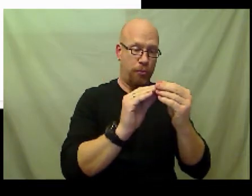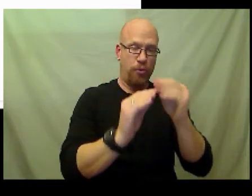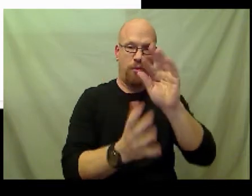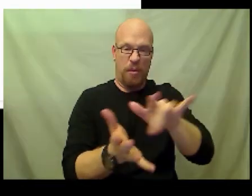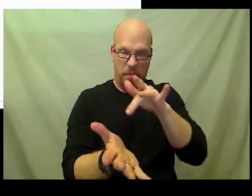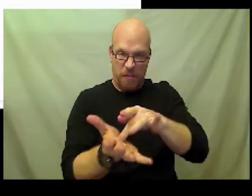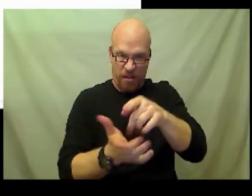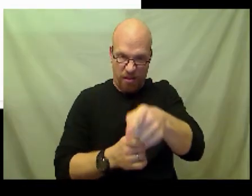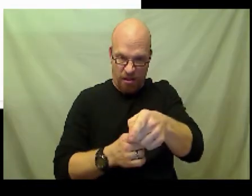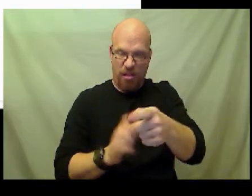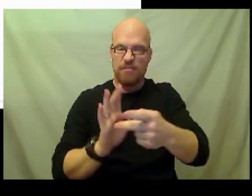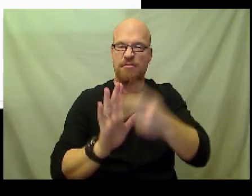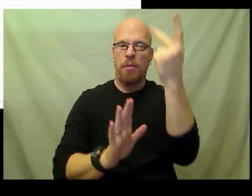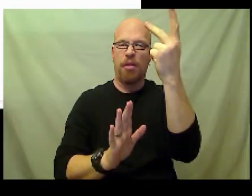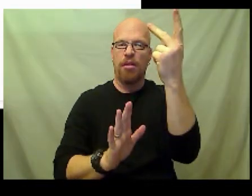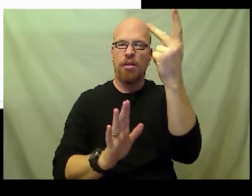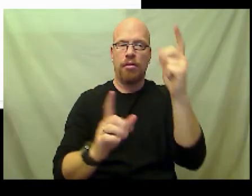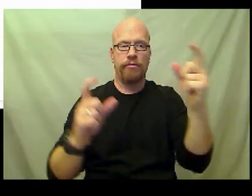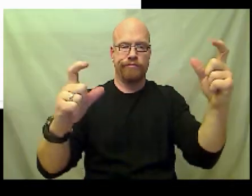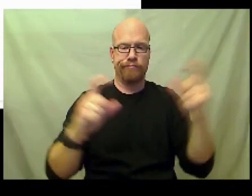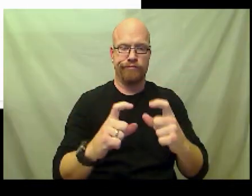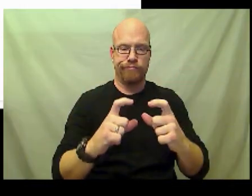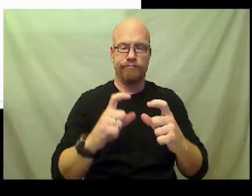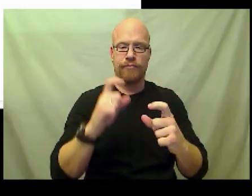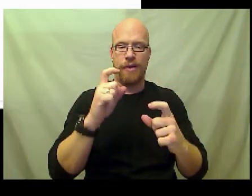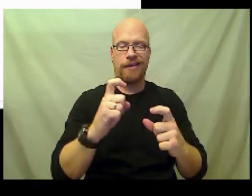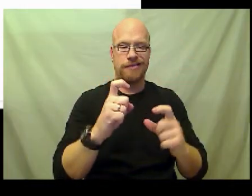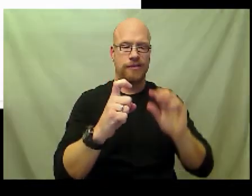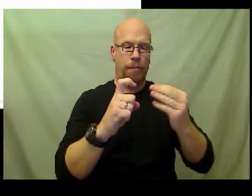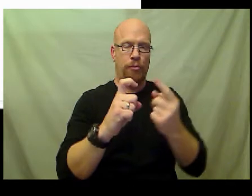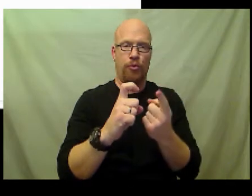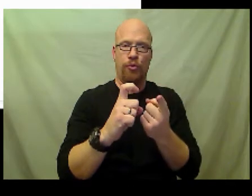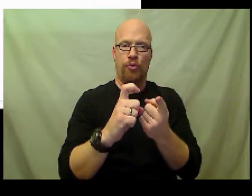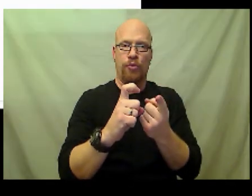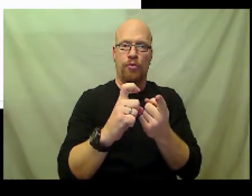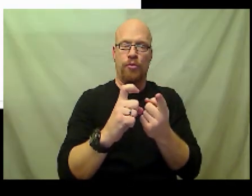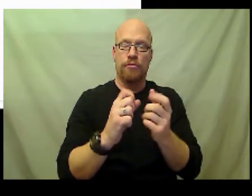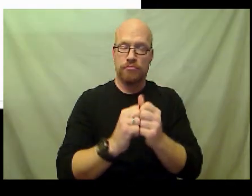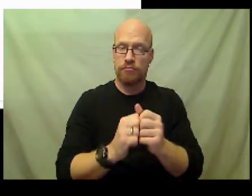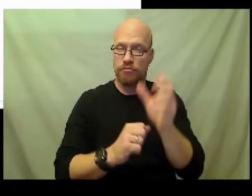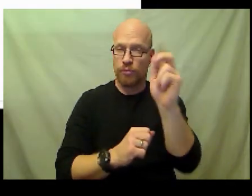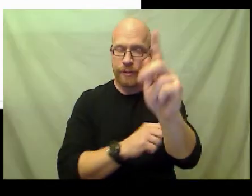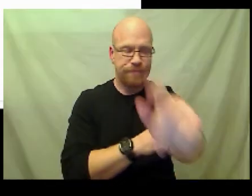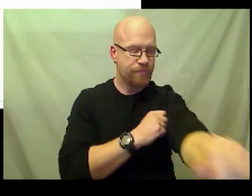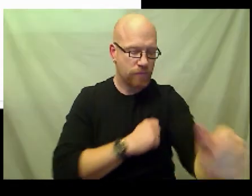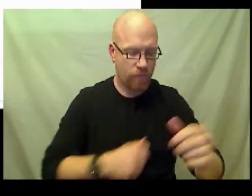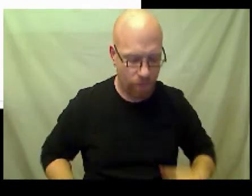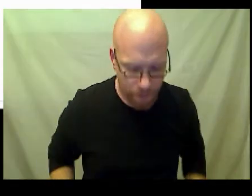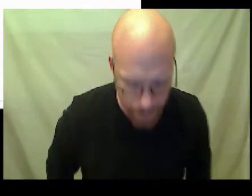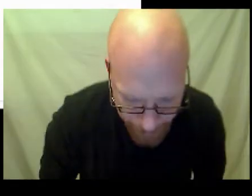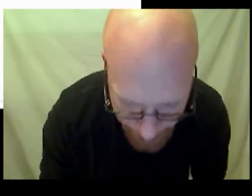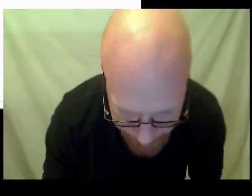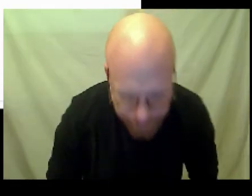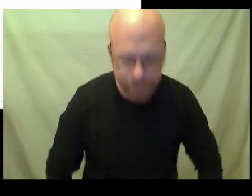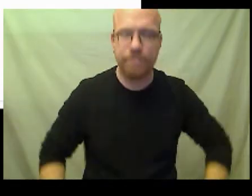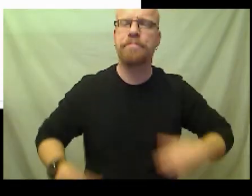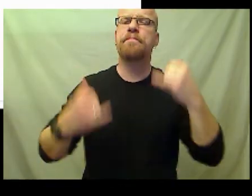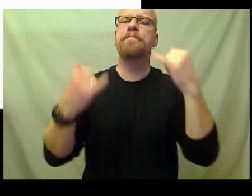number squared, the middle is double of the two terms. So it's the number and x times 2.